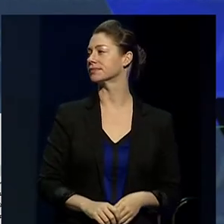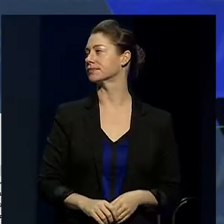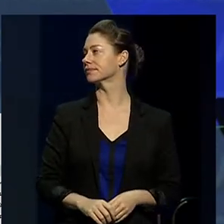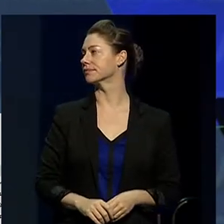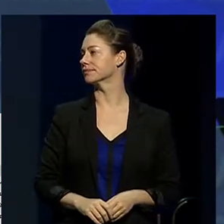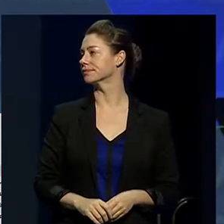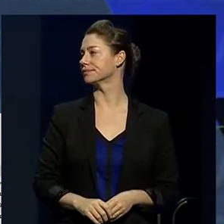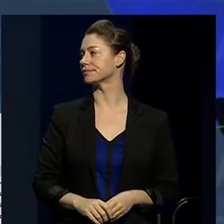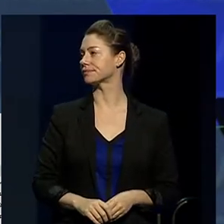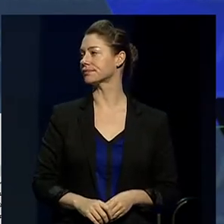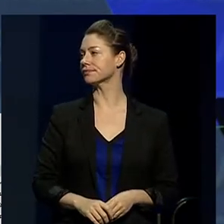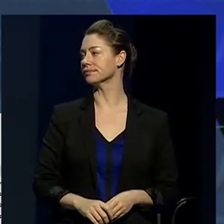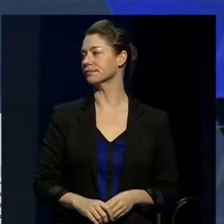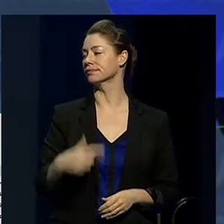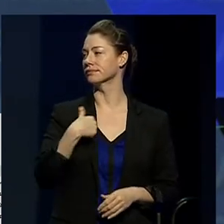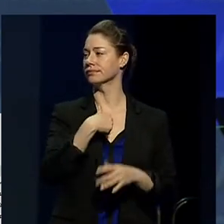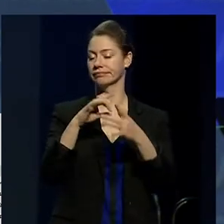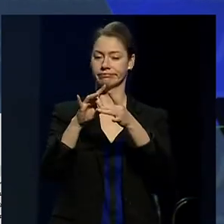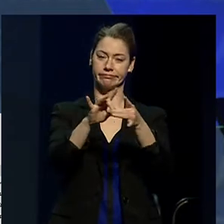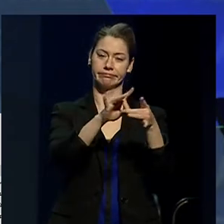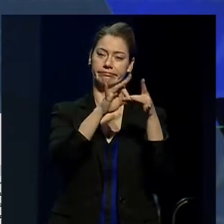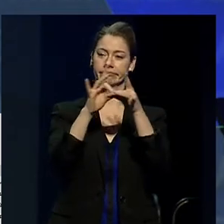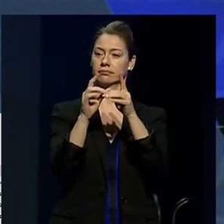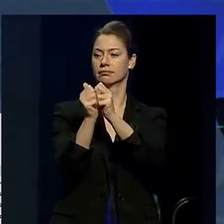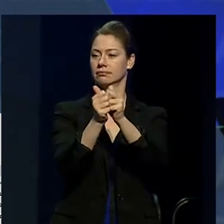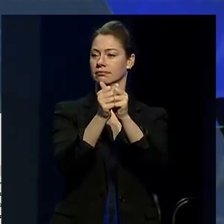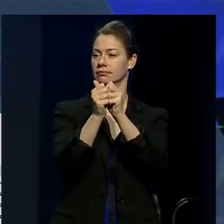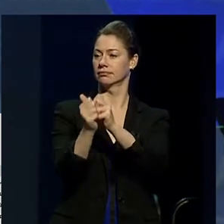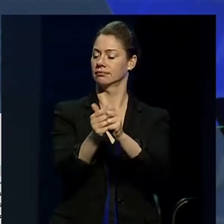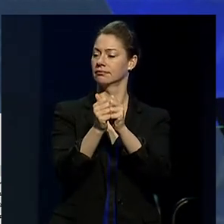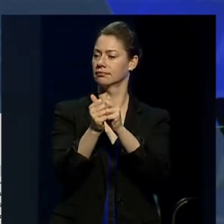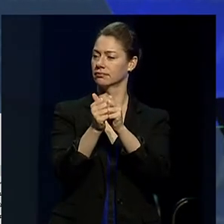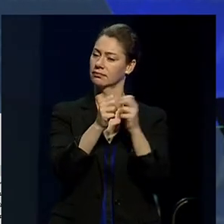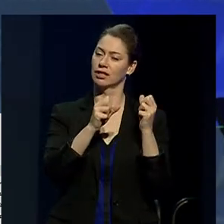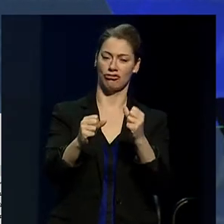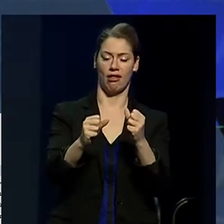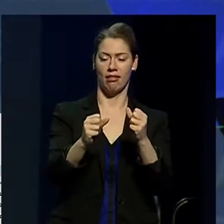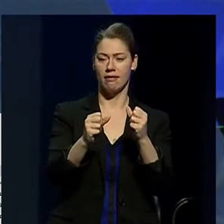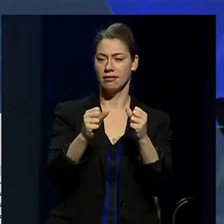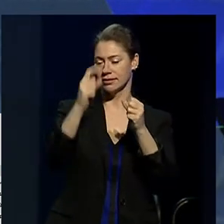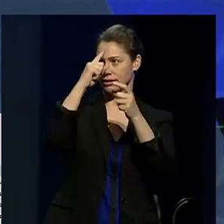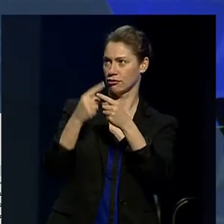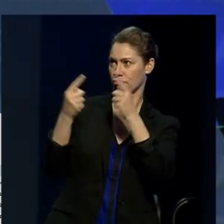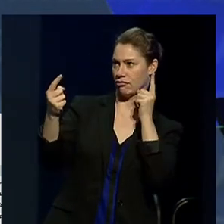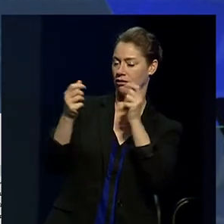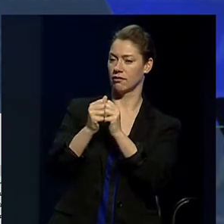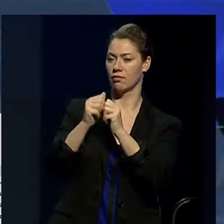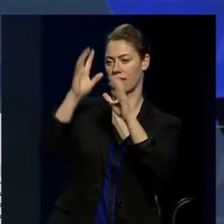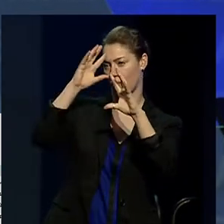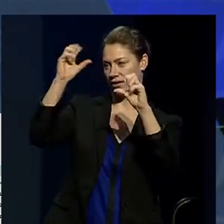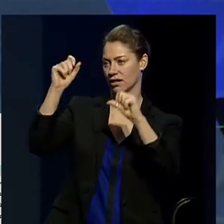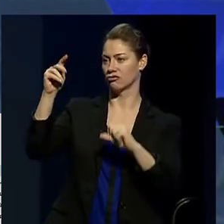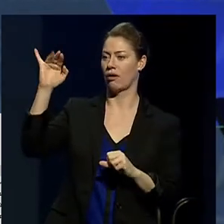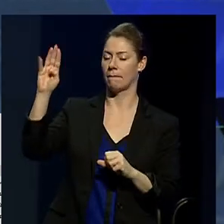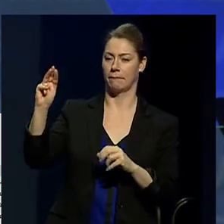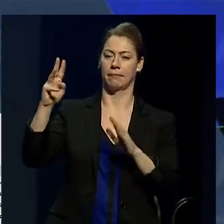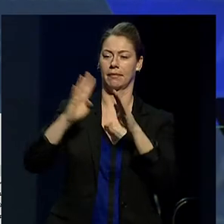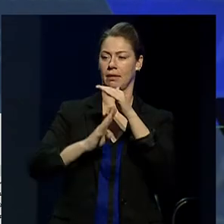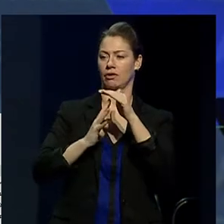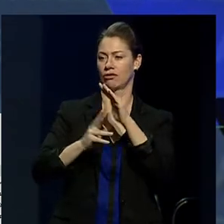We join together, stand on common ground, strongly disagreeing with President Trump's immigration policies and